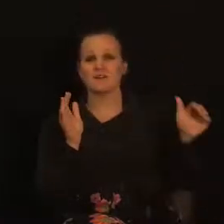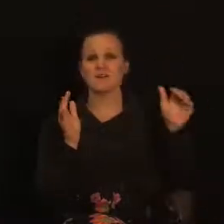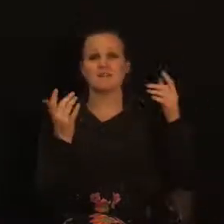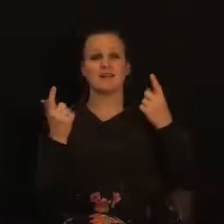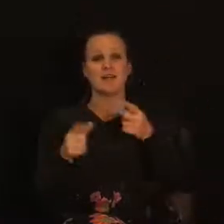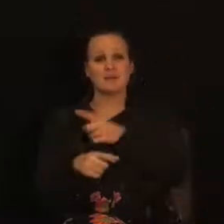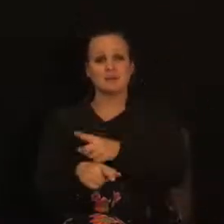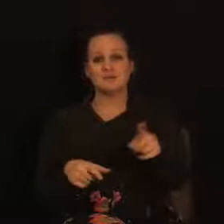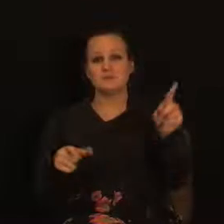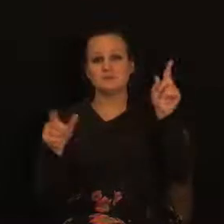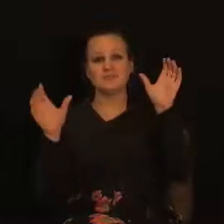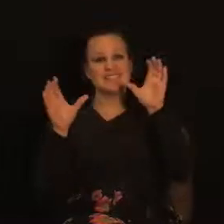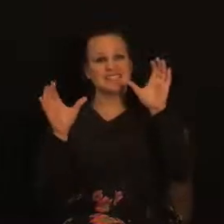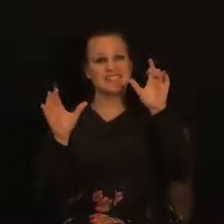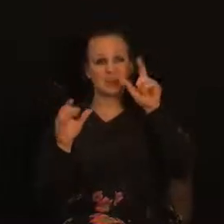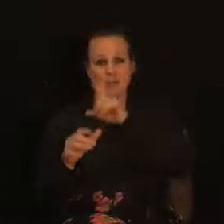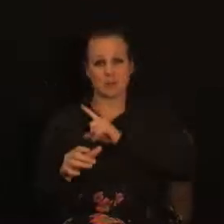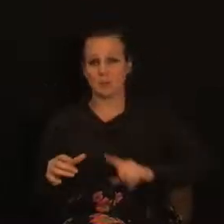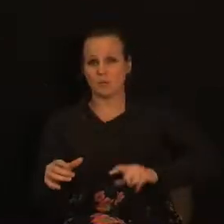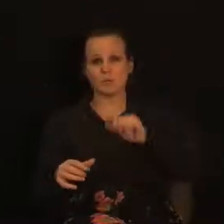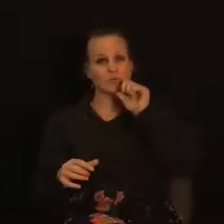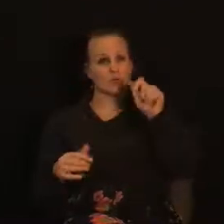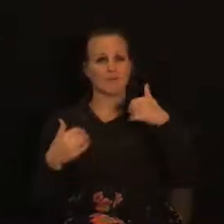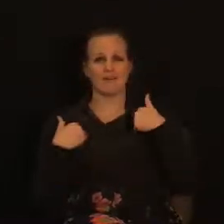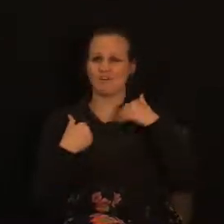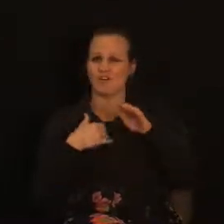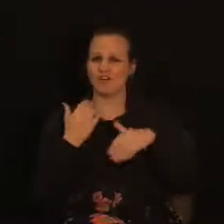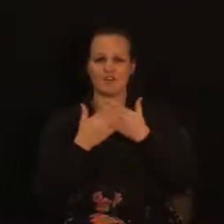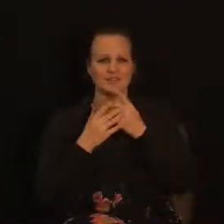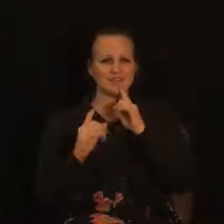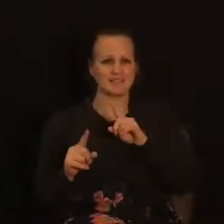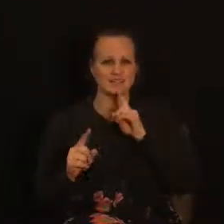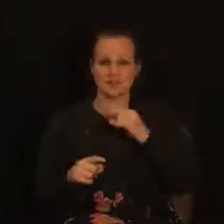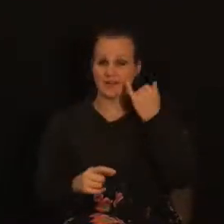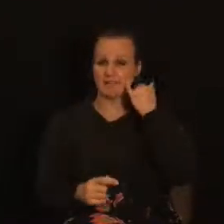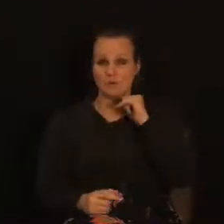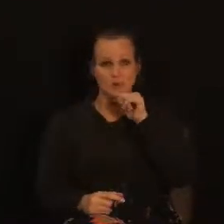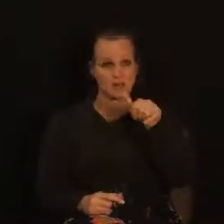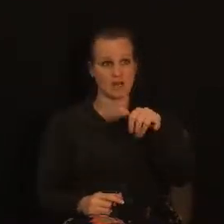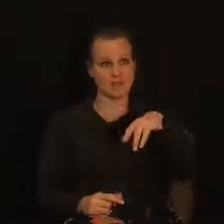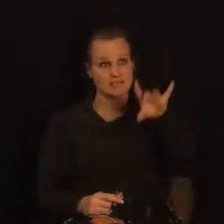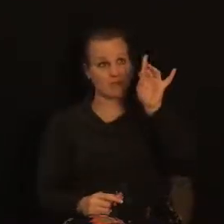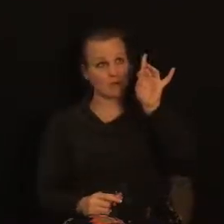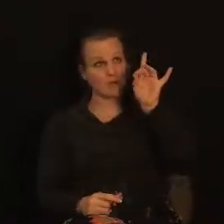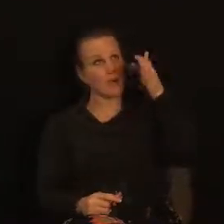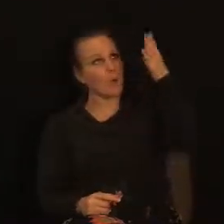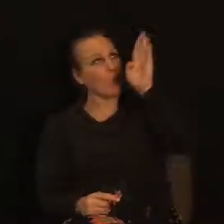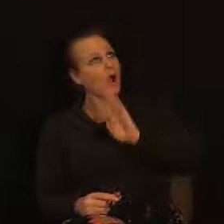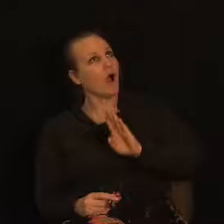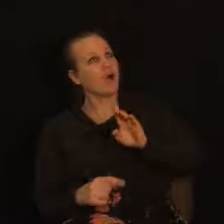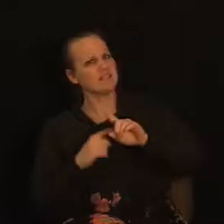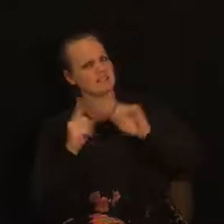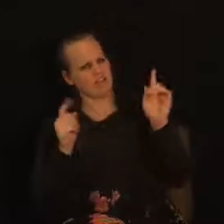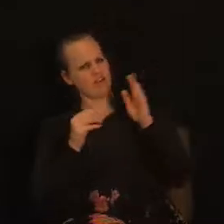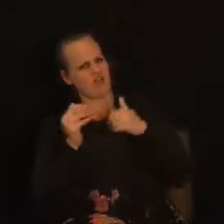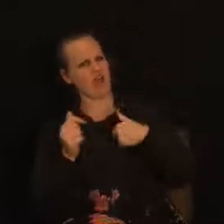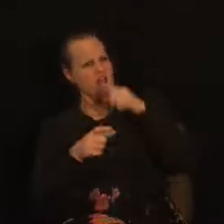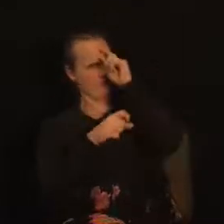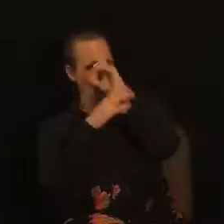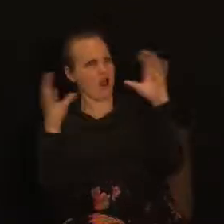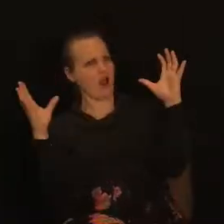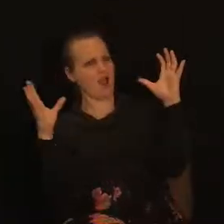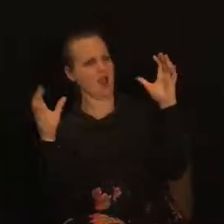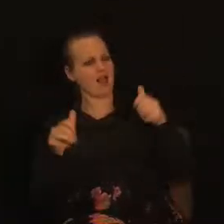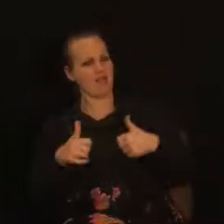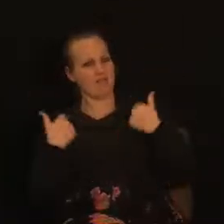you don't have all the answers. And if you aren't discovering that God is different than you thought, and that life with